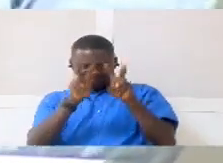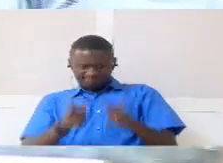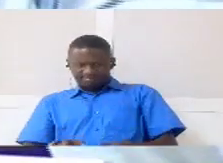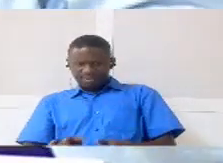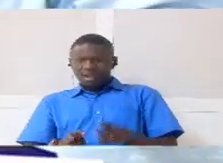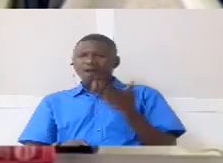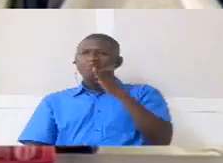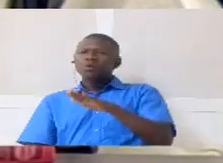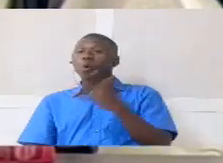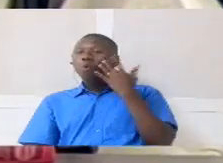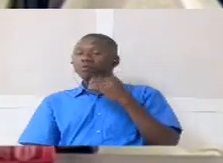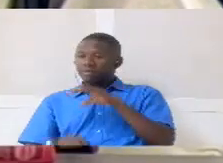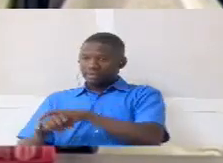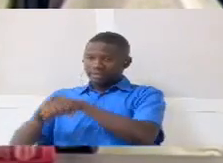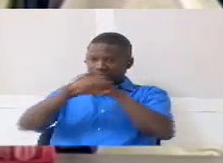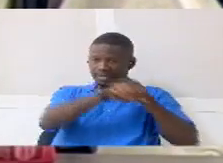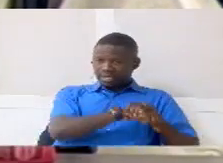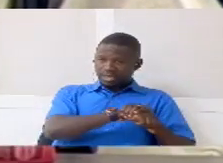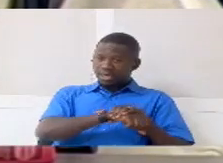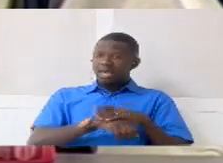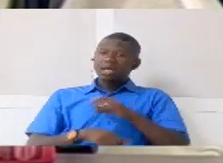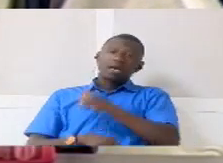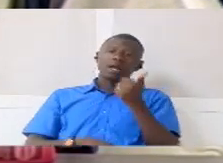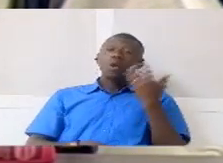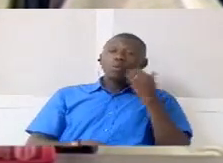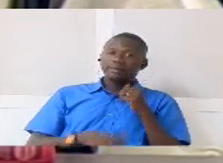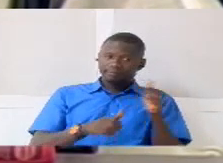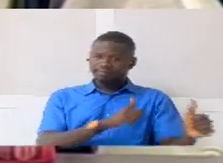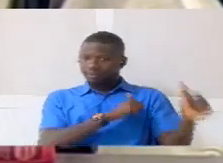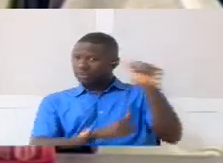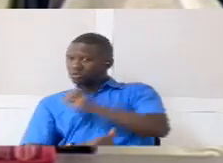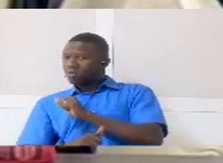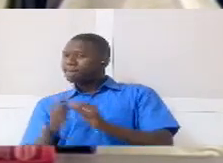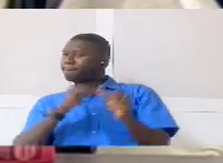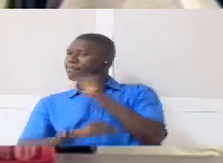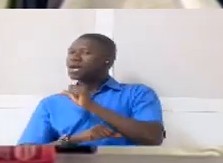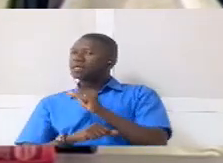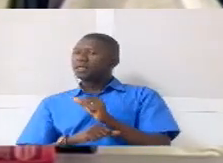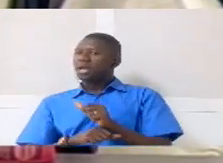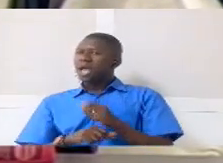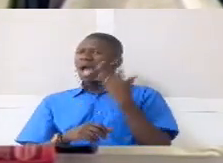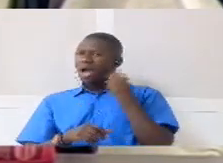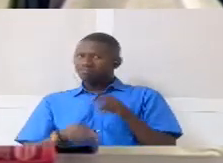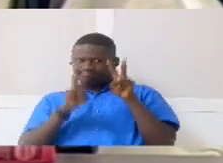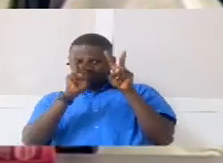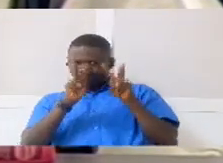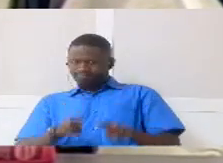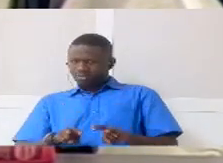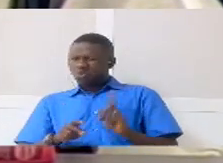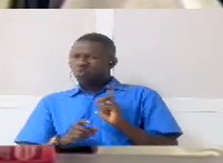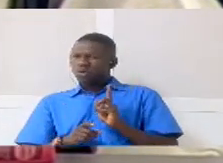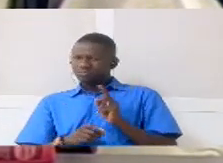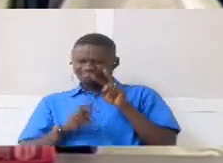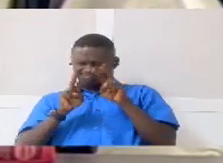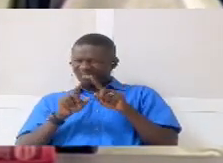was returned? Nyimari la fatam fanso ketamuneti. Ibas abiba sambala tu mwomeng abenyamima. Animbriya murundi na abenyamim. Mune